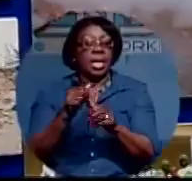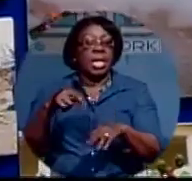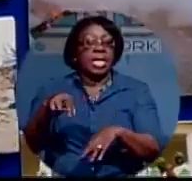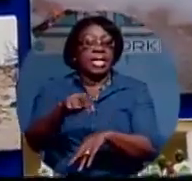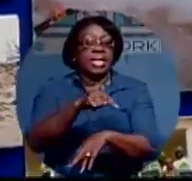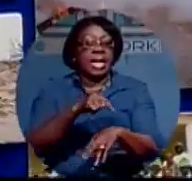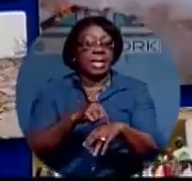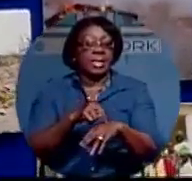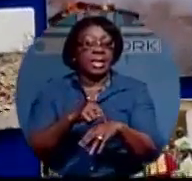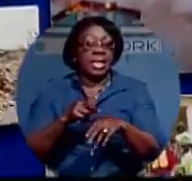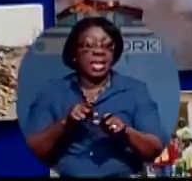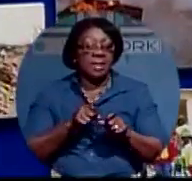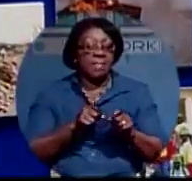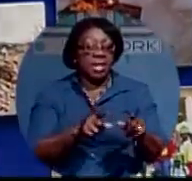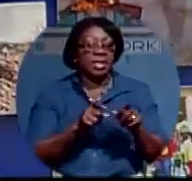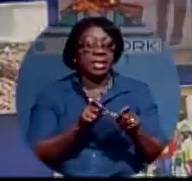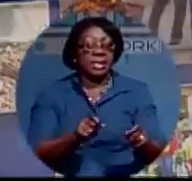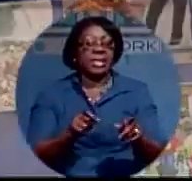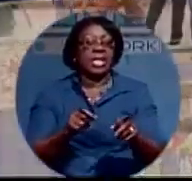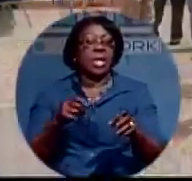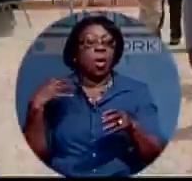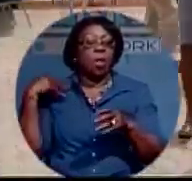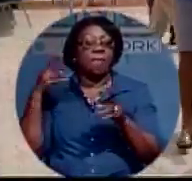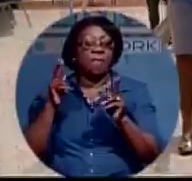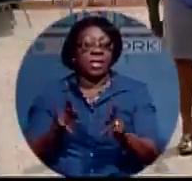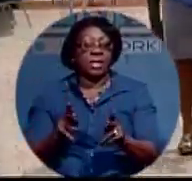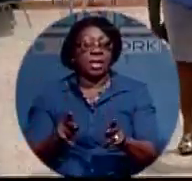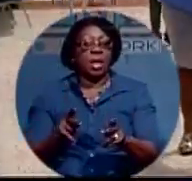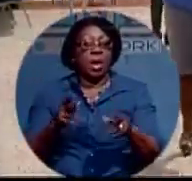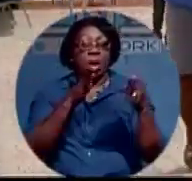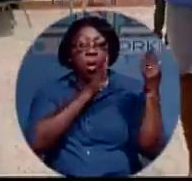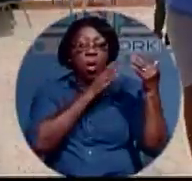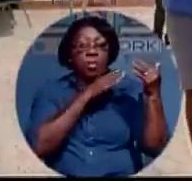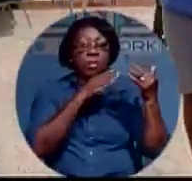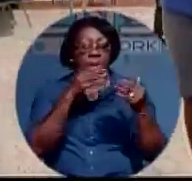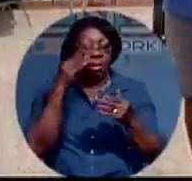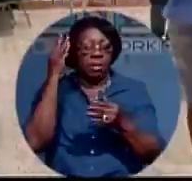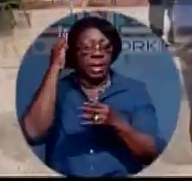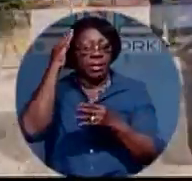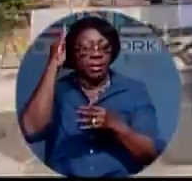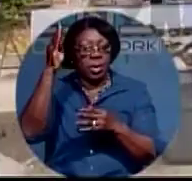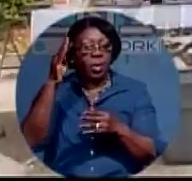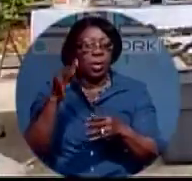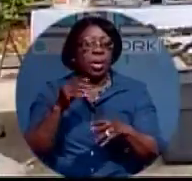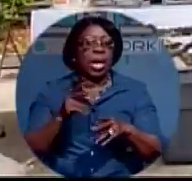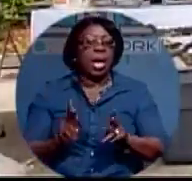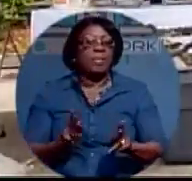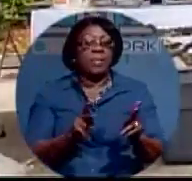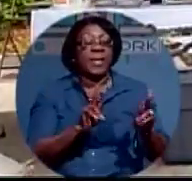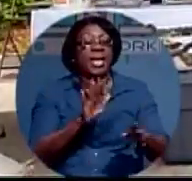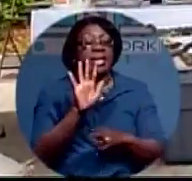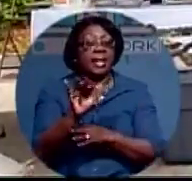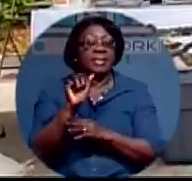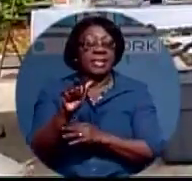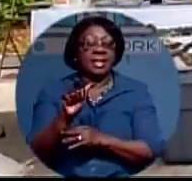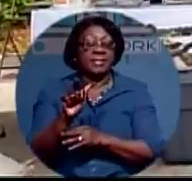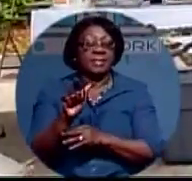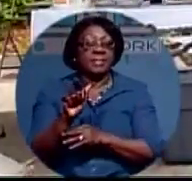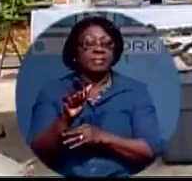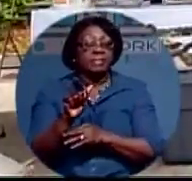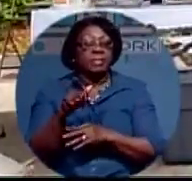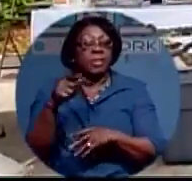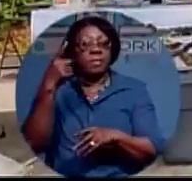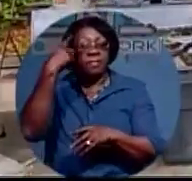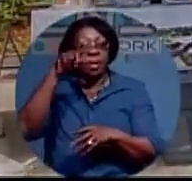National Emergency Management Agency officials hope to sensitize thousands of Bahamians on ways to prepare themselves for the upcoming below-average